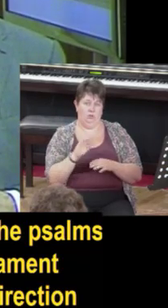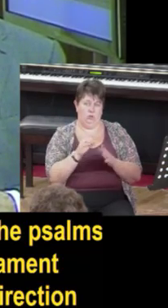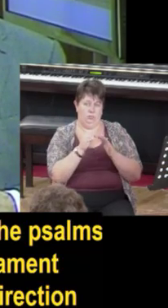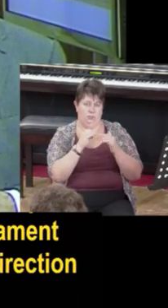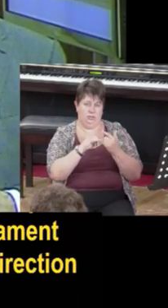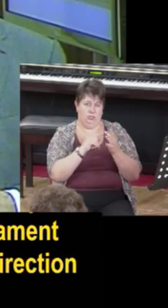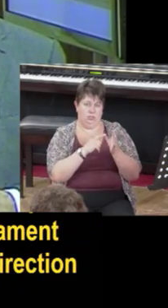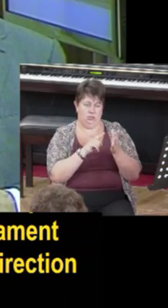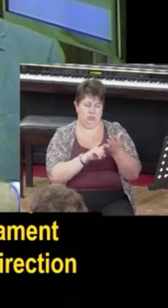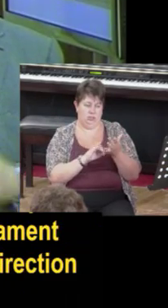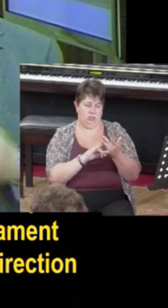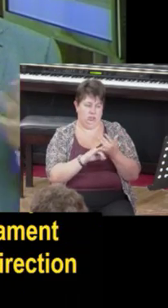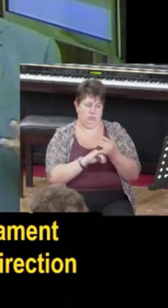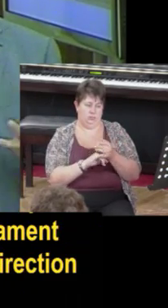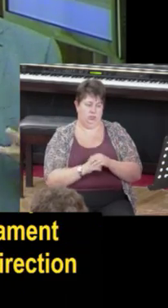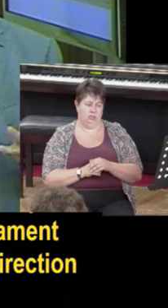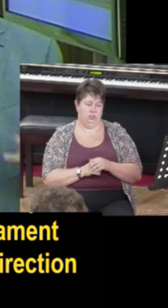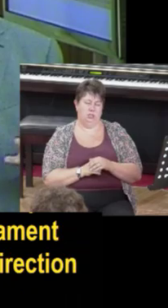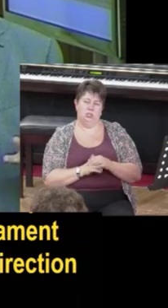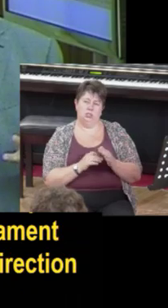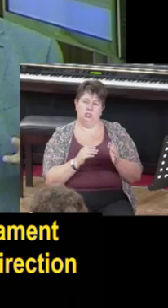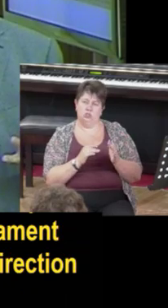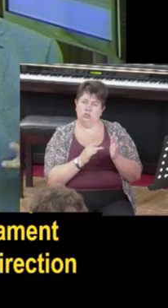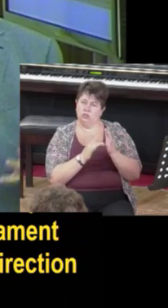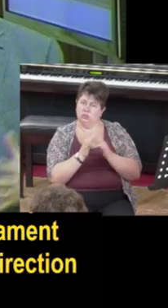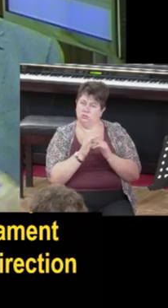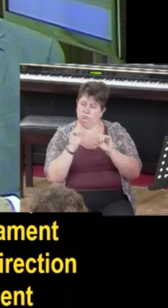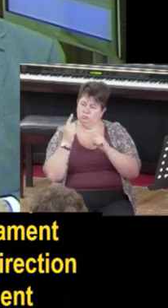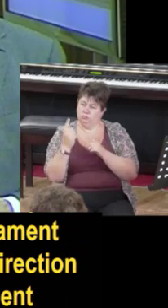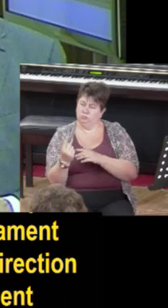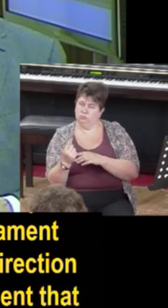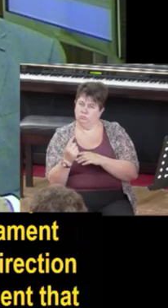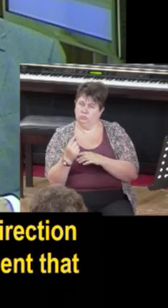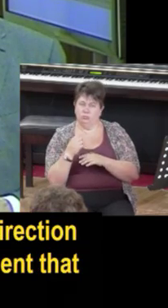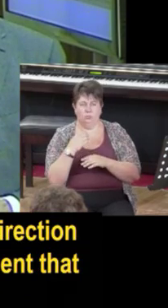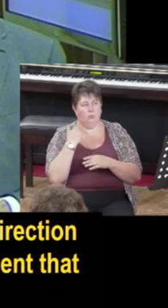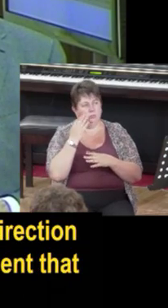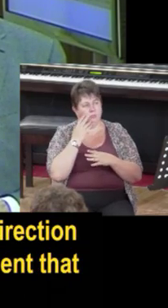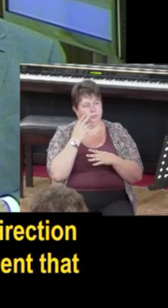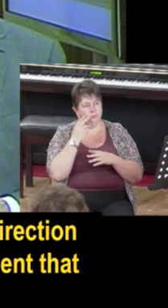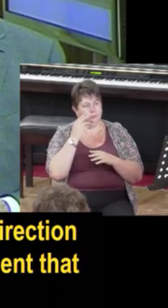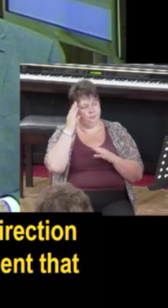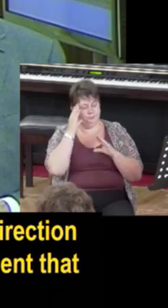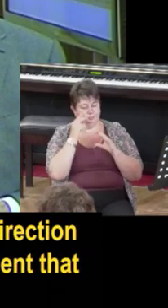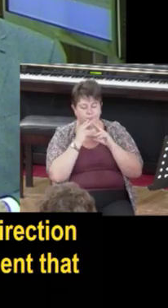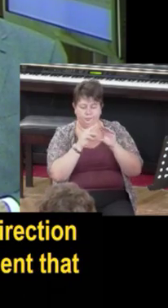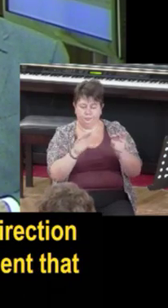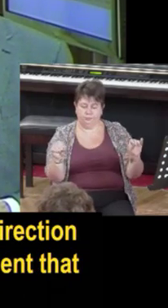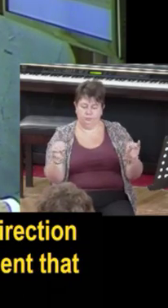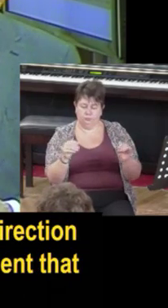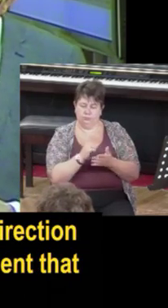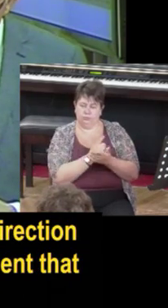Psalms. And Jesus himself quoted from the Psalms on many occasions.